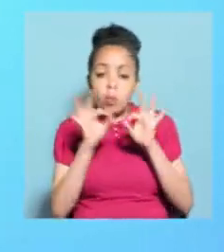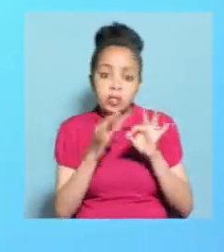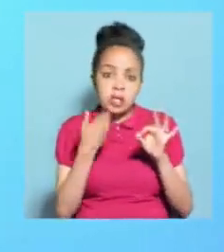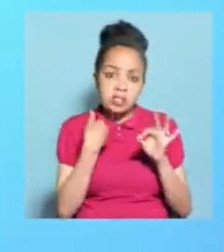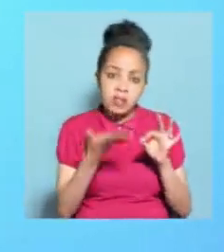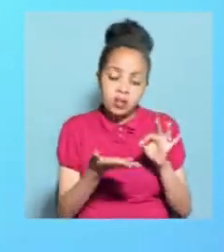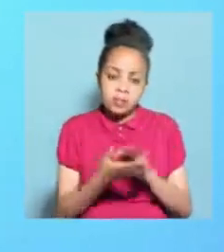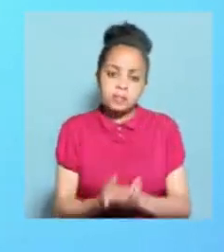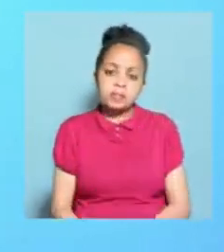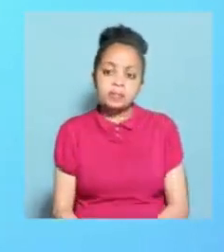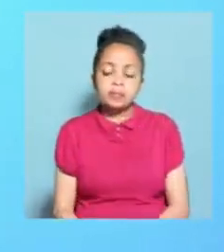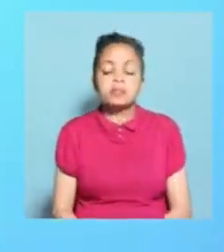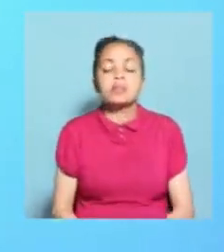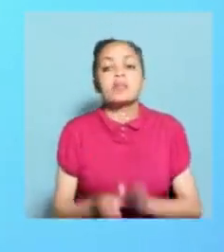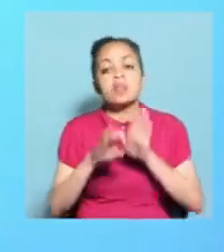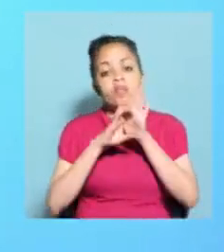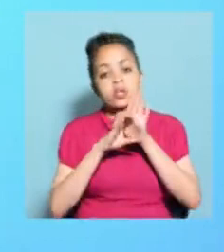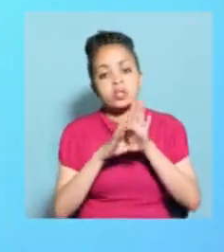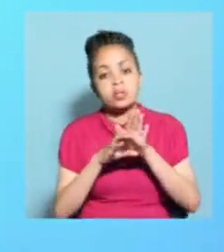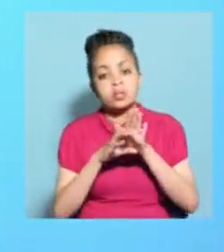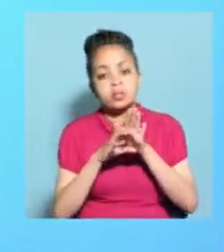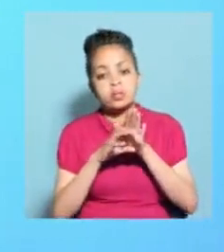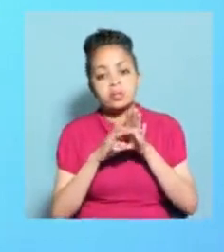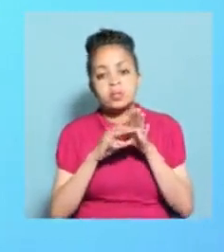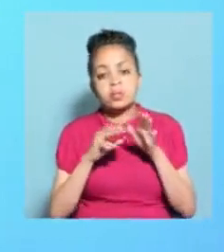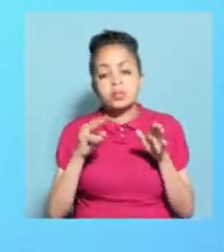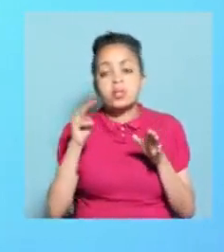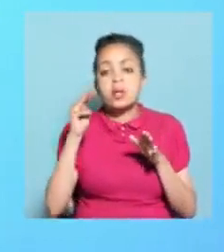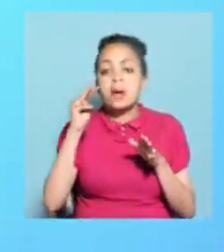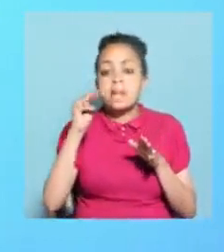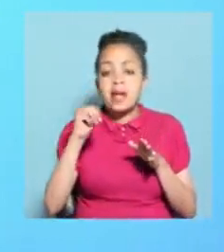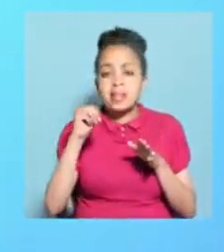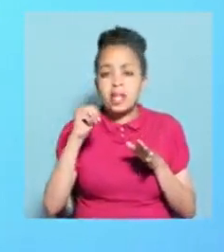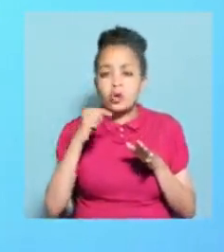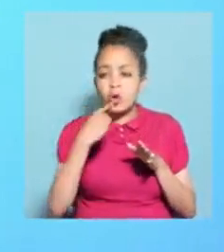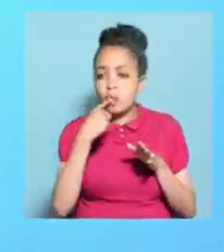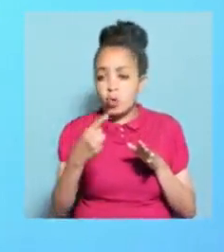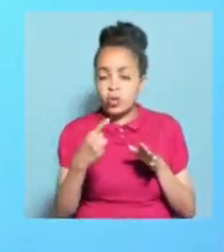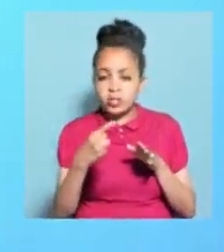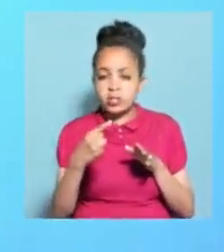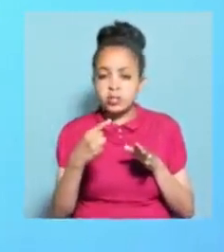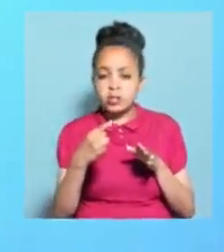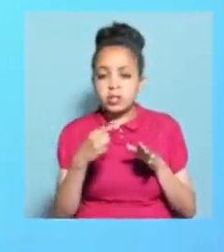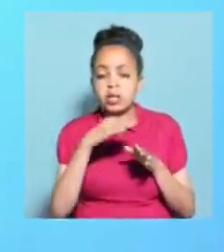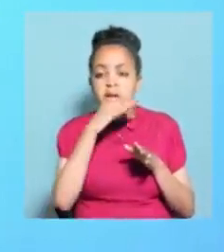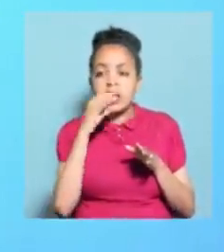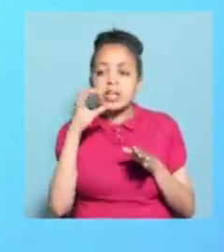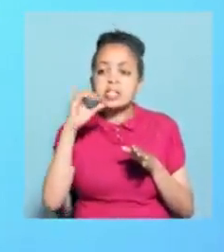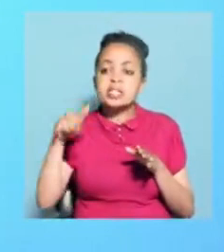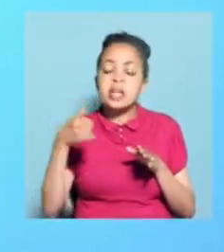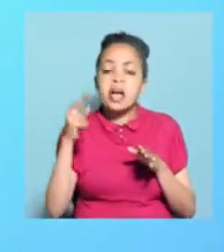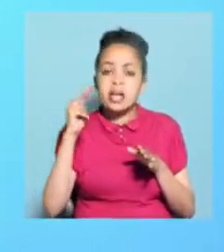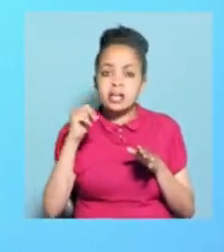here. For example, methanol poison-like, and the